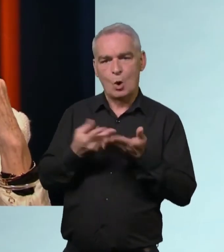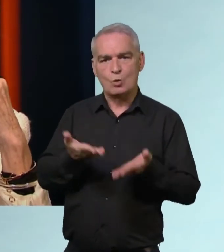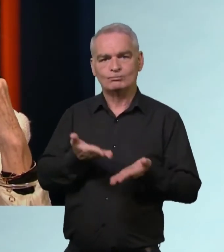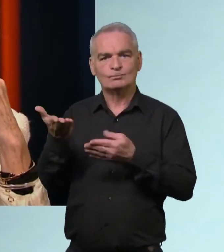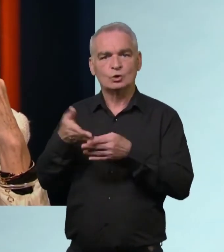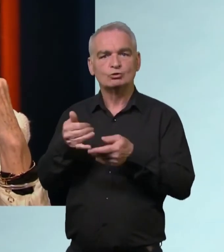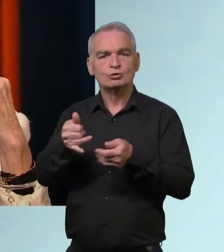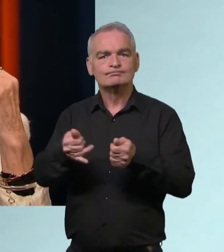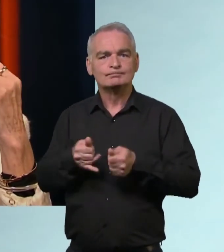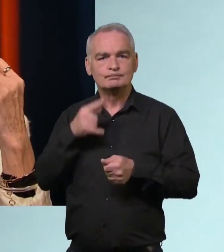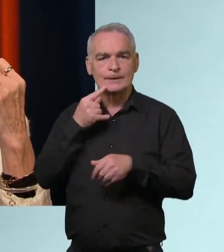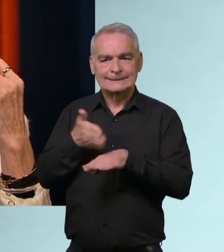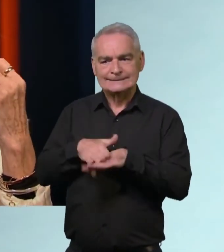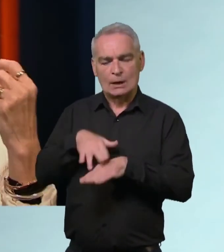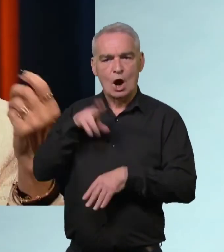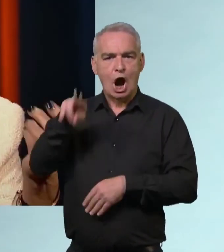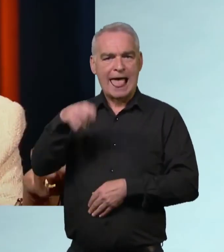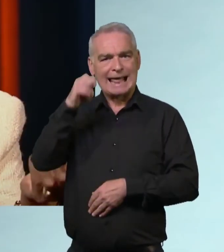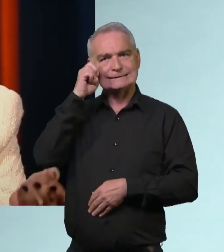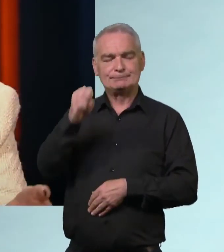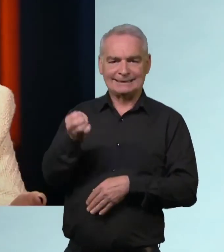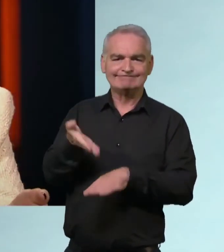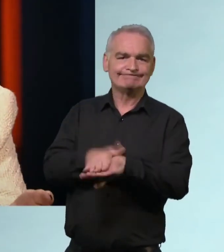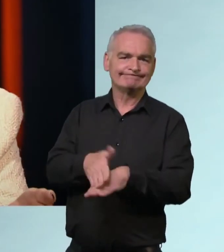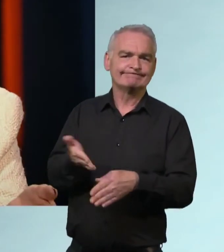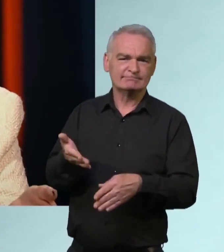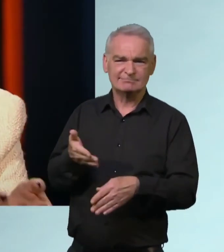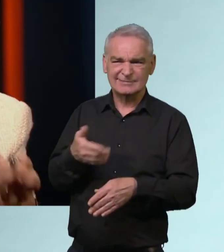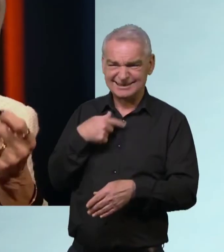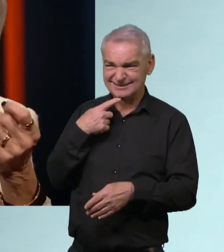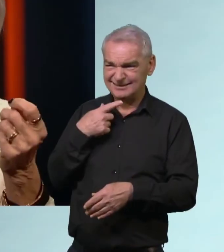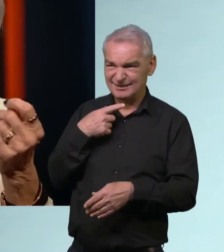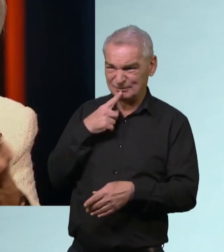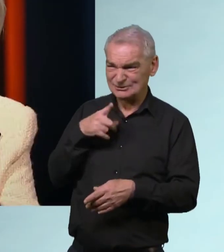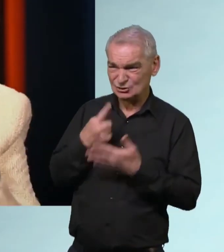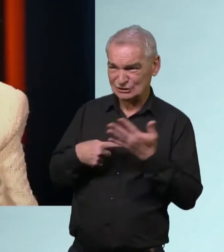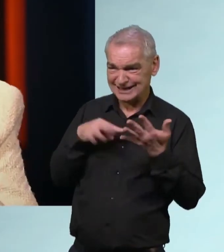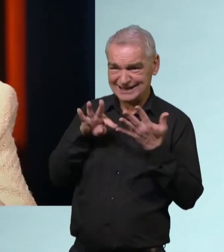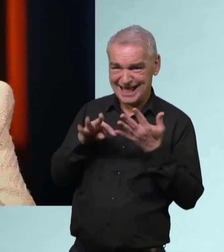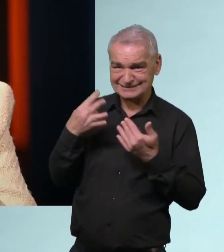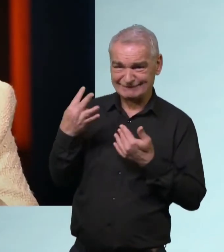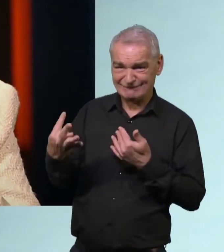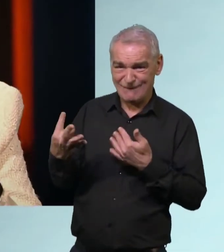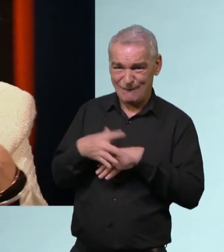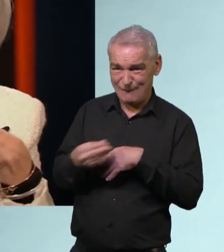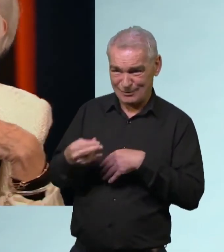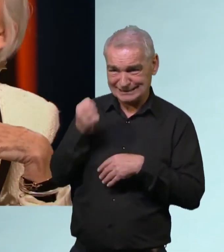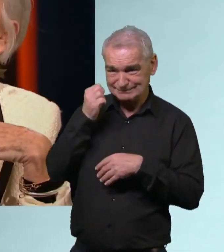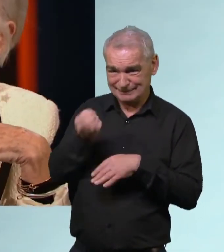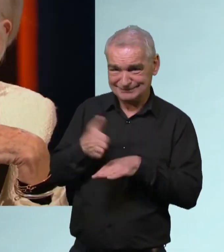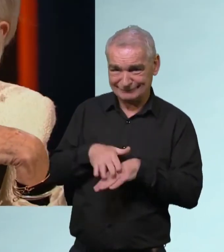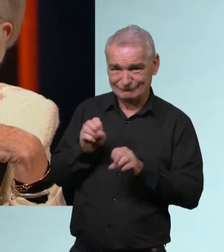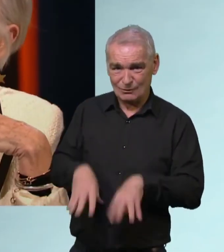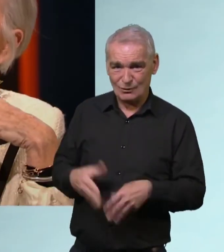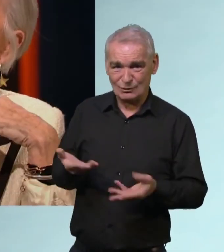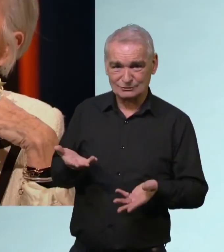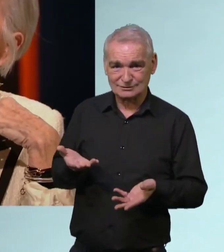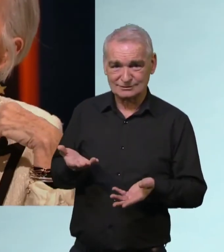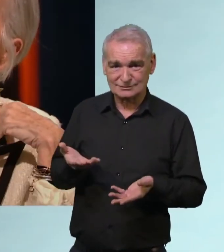was unexpected. And I go, he's 94. What did you, really? When can you be expected to die? When is it